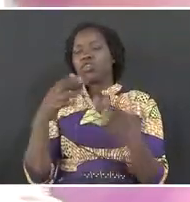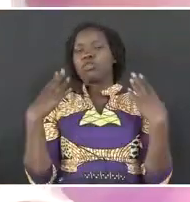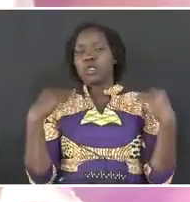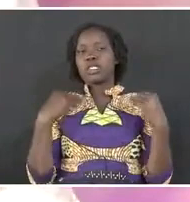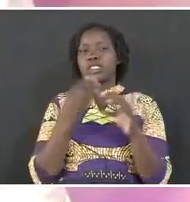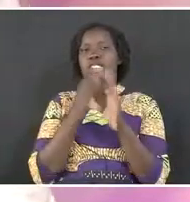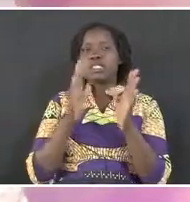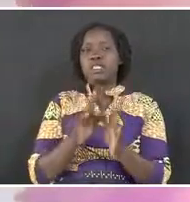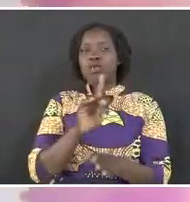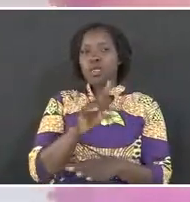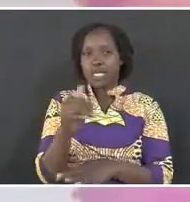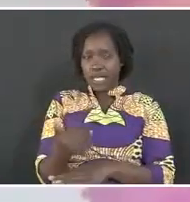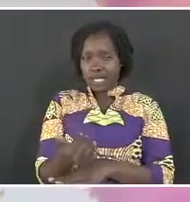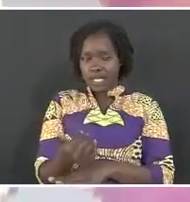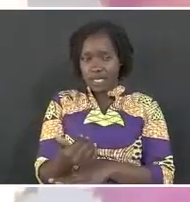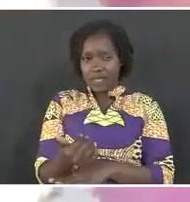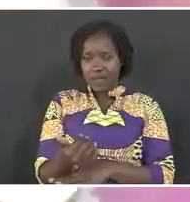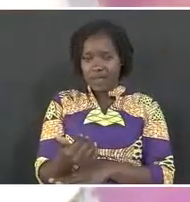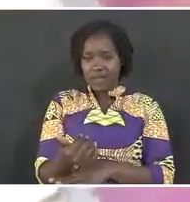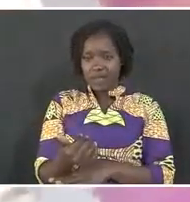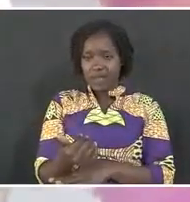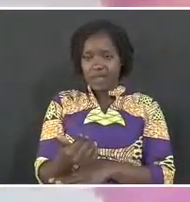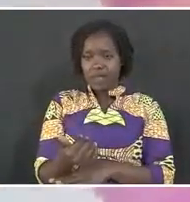Christianity to each other.